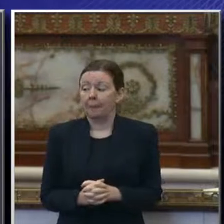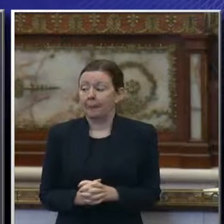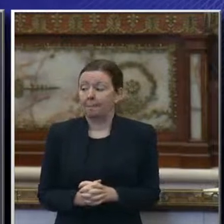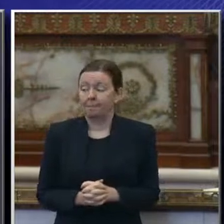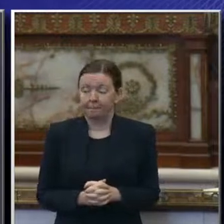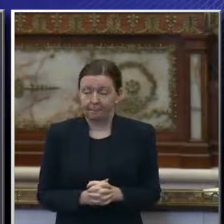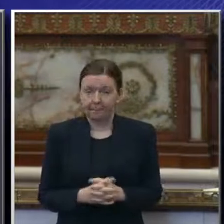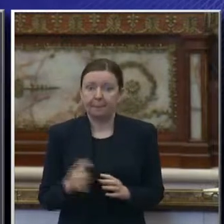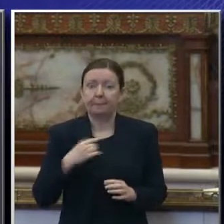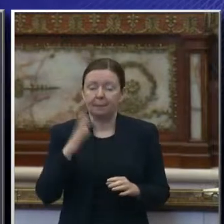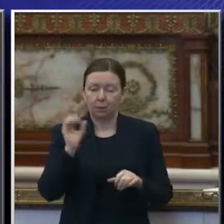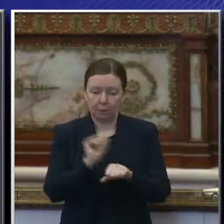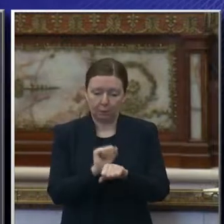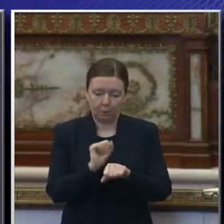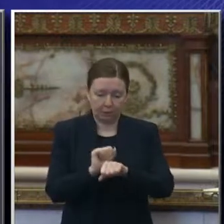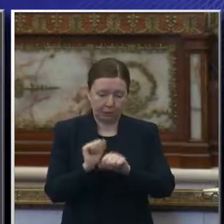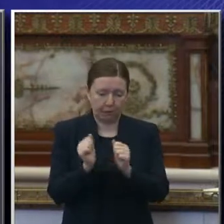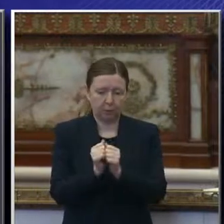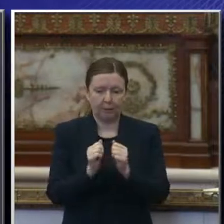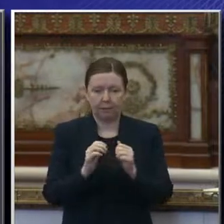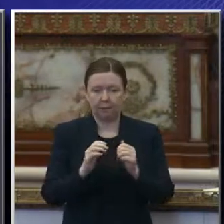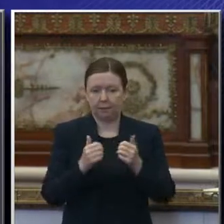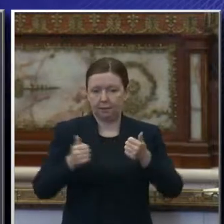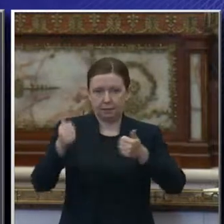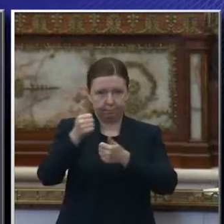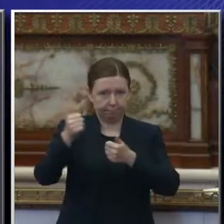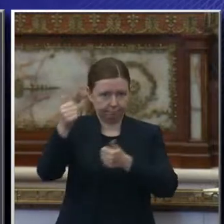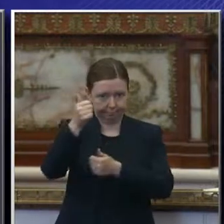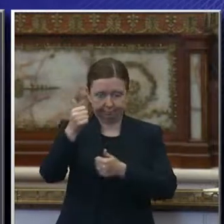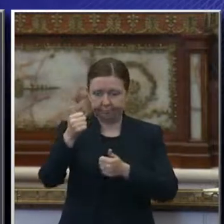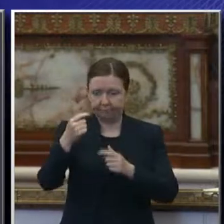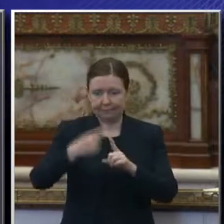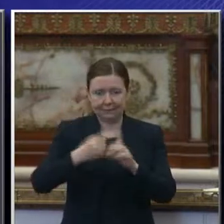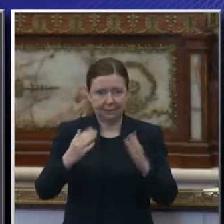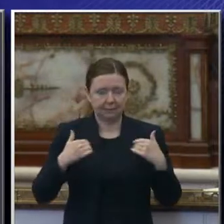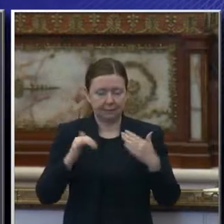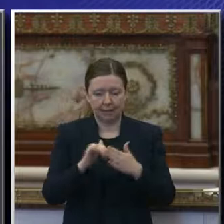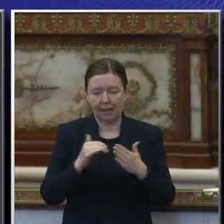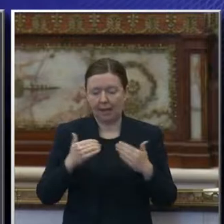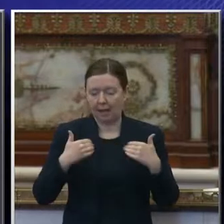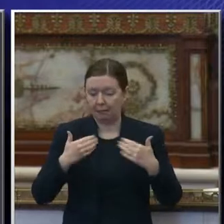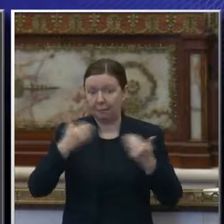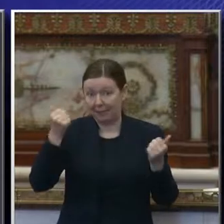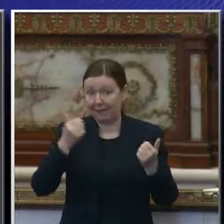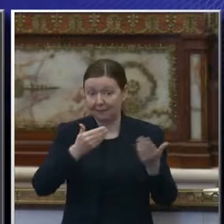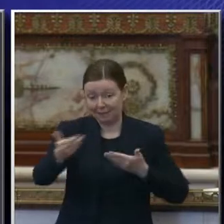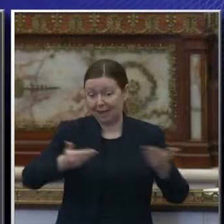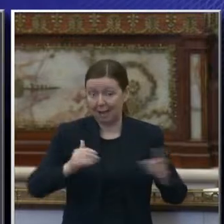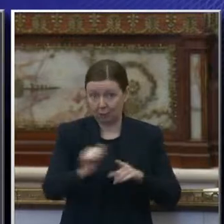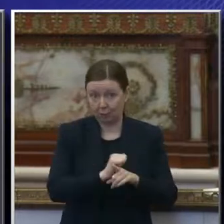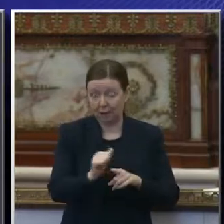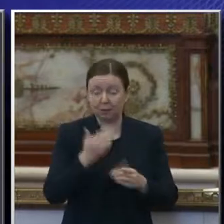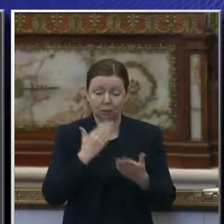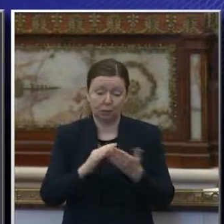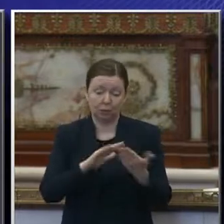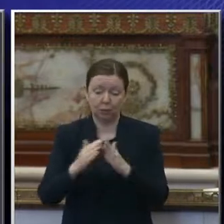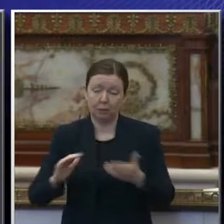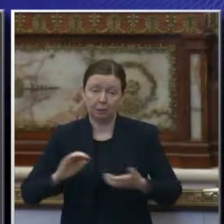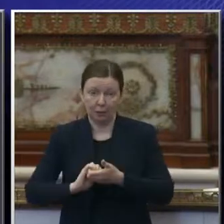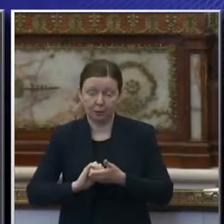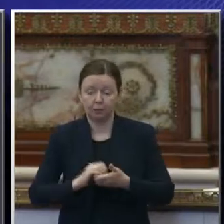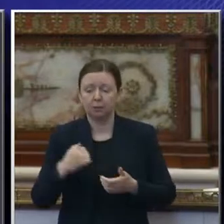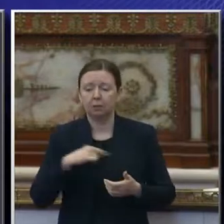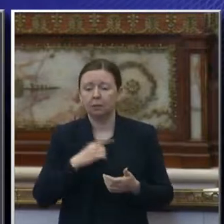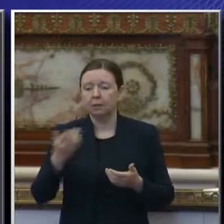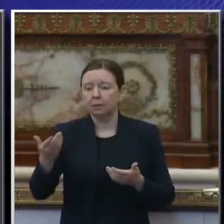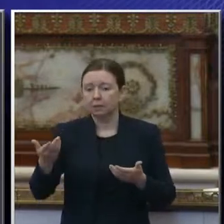We are going to be working with top tier tenants that have best hiring practices and are going to be good community partners. Ultimately, we're